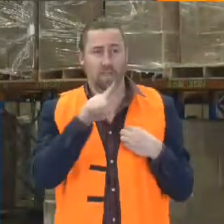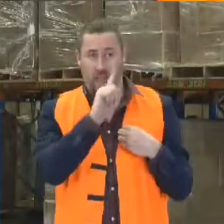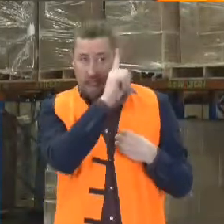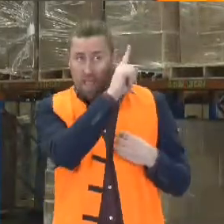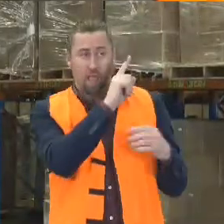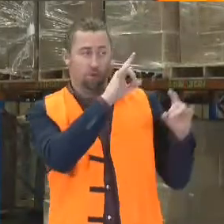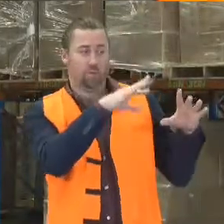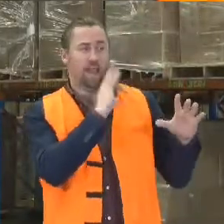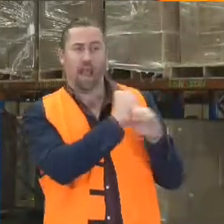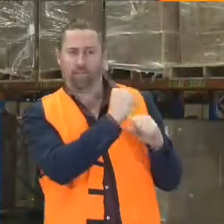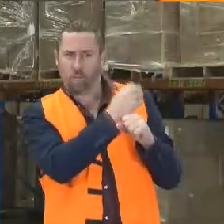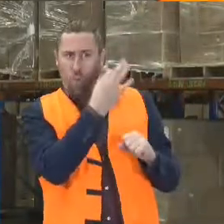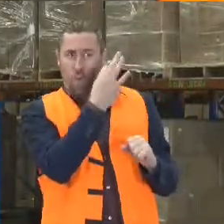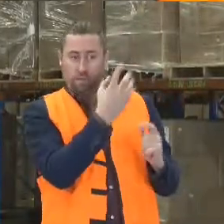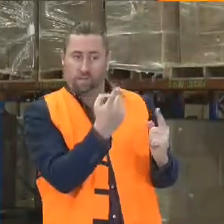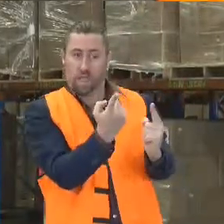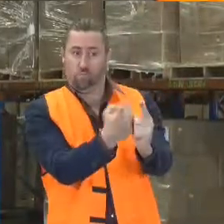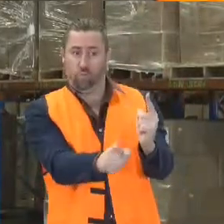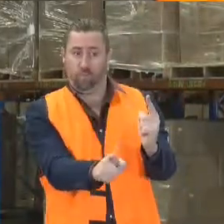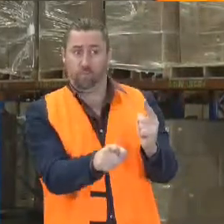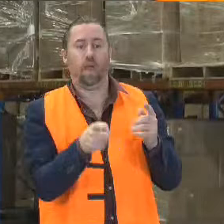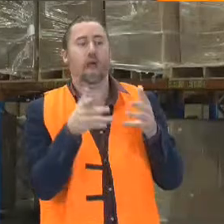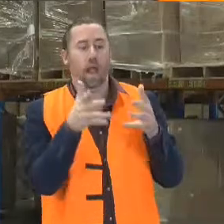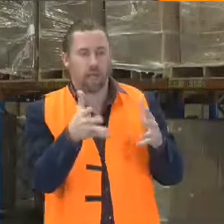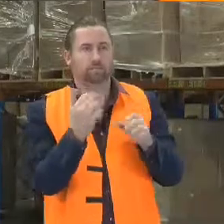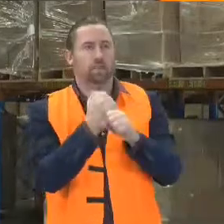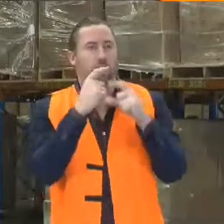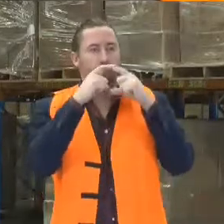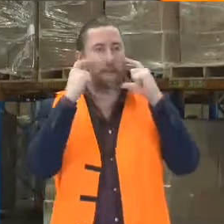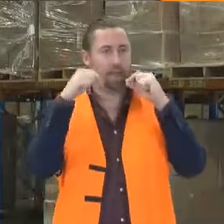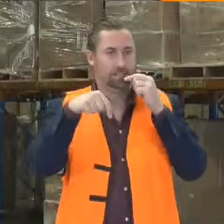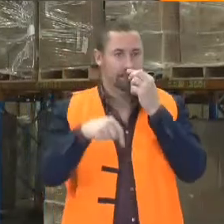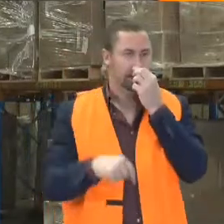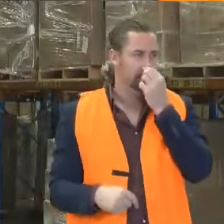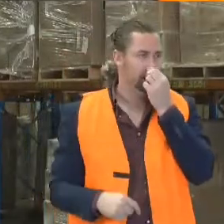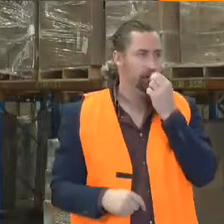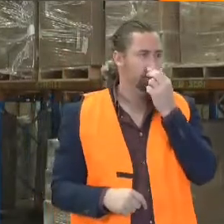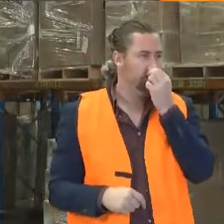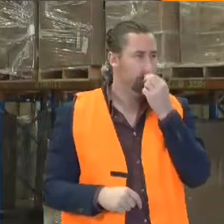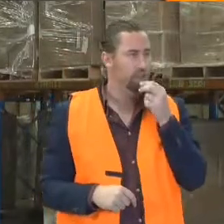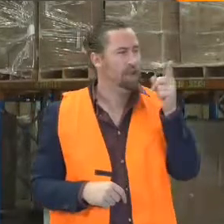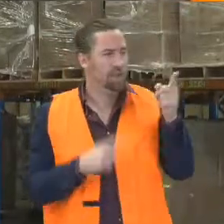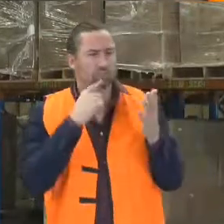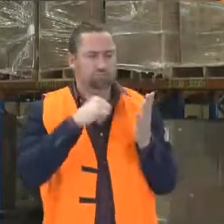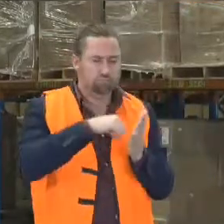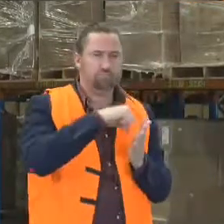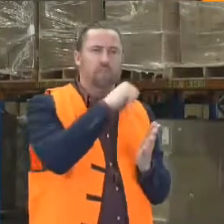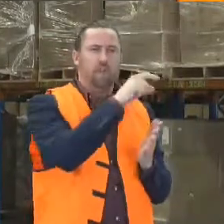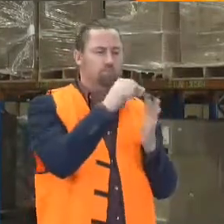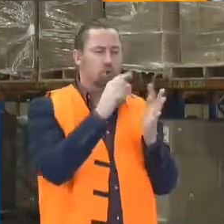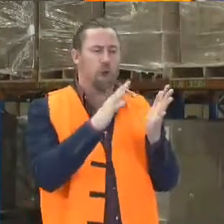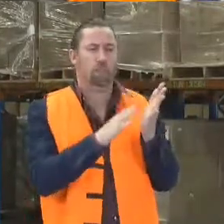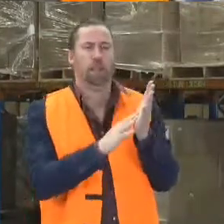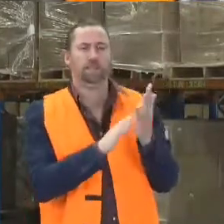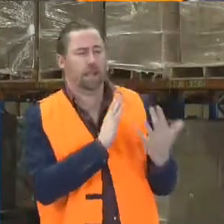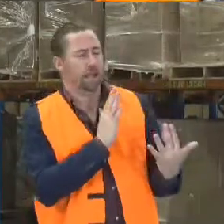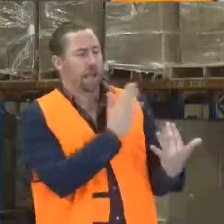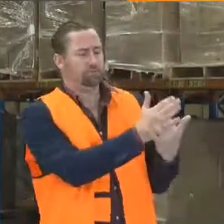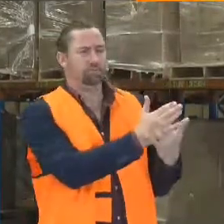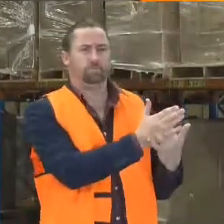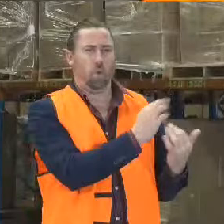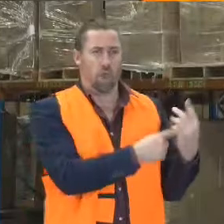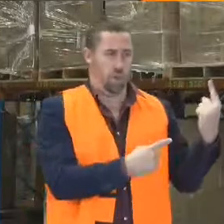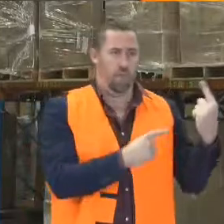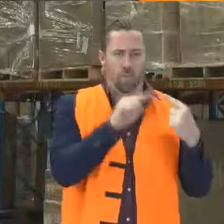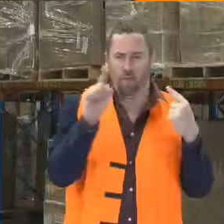accreditation now to do the surgical masks. Can you tell us about the latest, the has written to yourself sure. and other premiers.